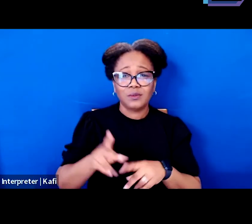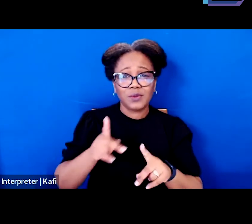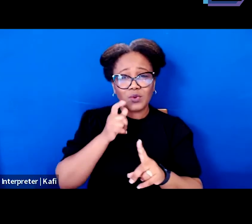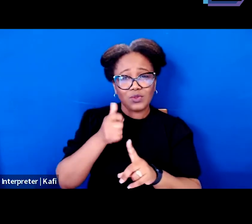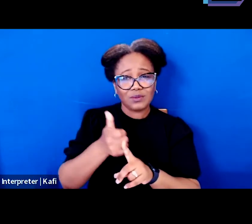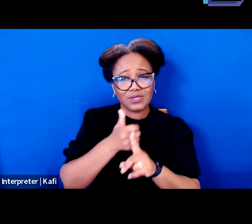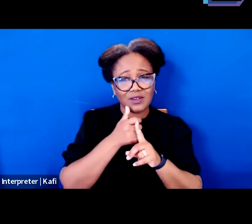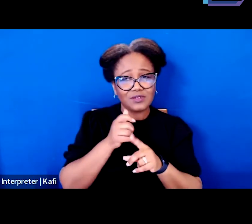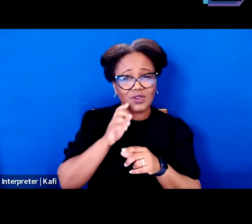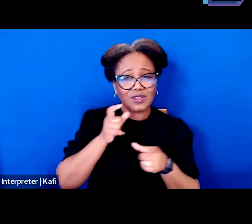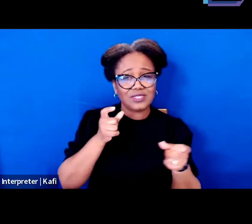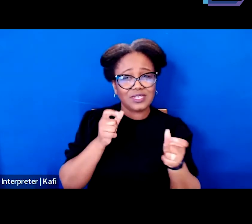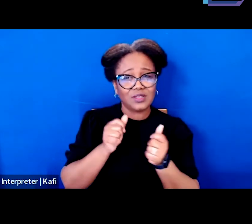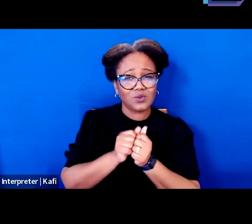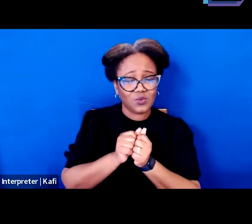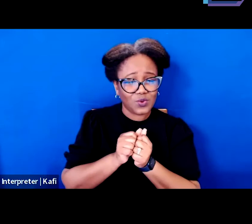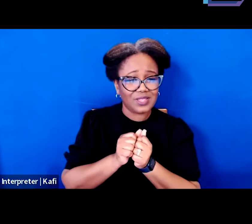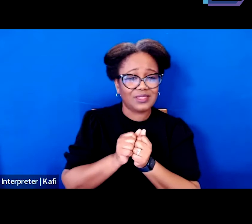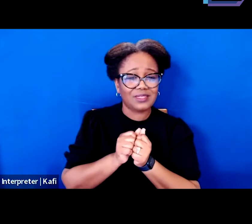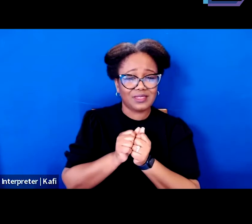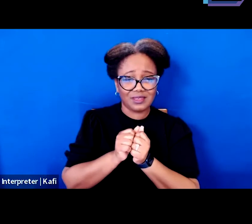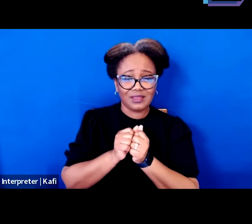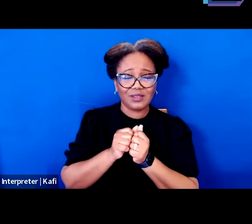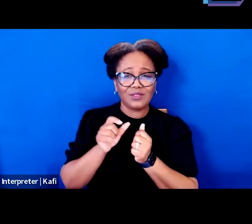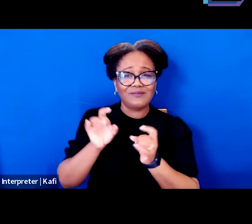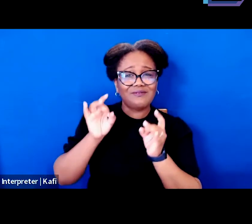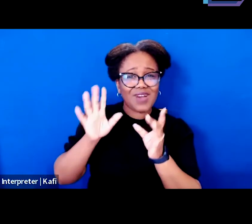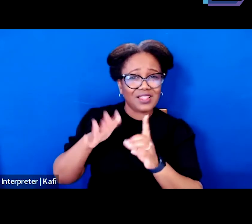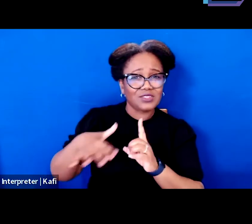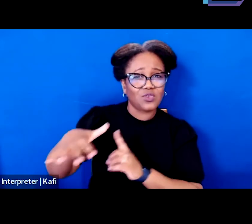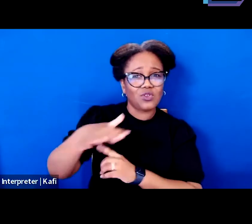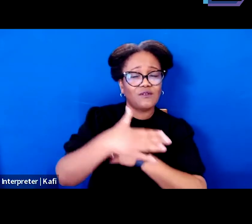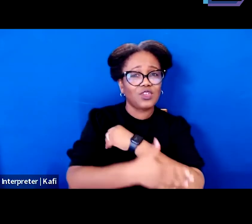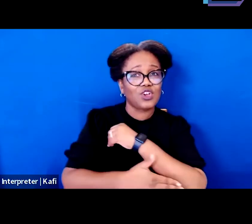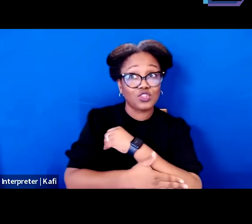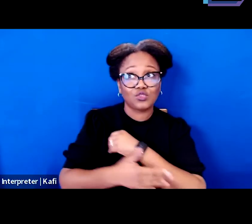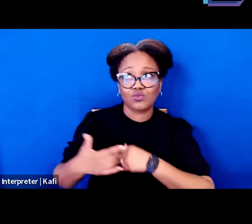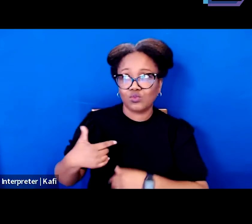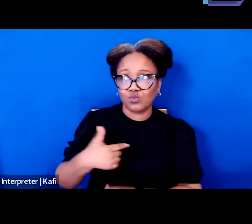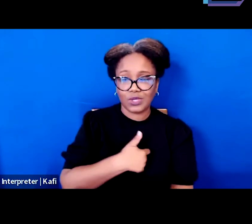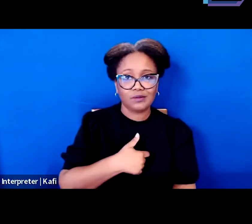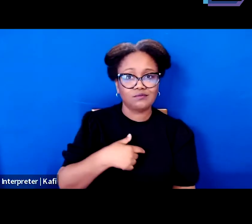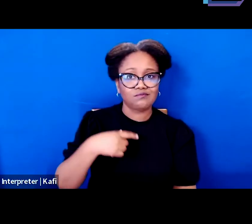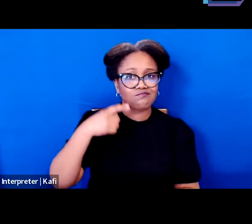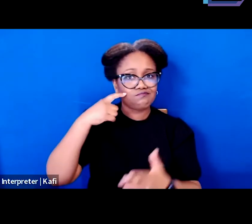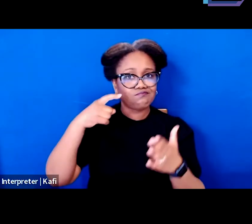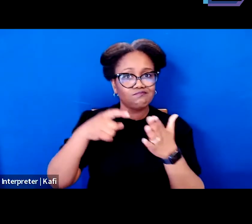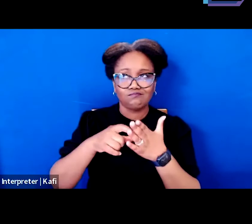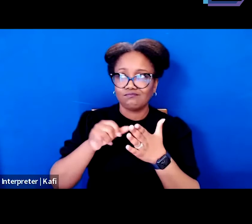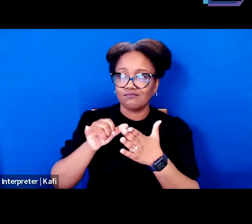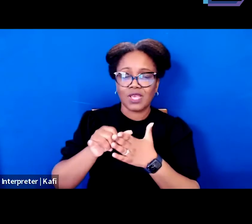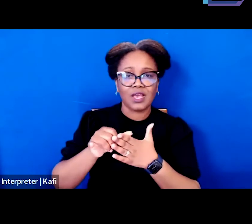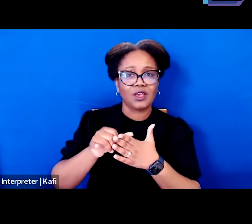is not a remedy. And we are been very, very profoundly impacted by the